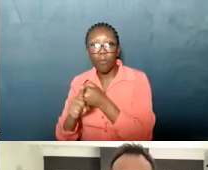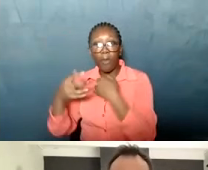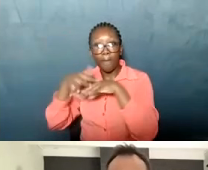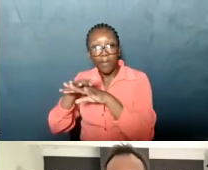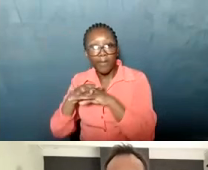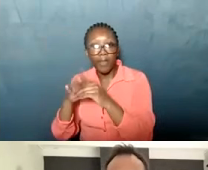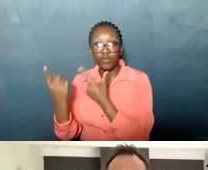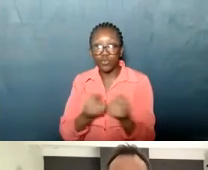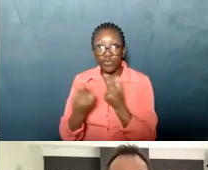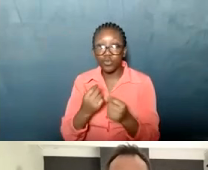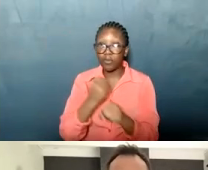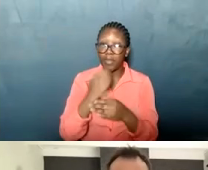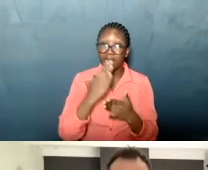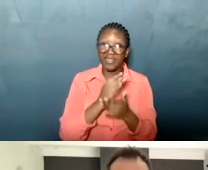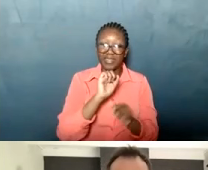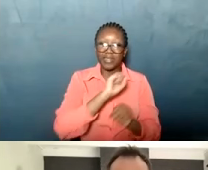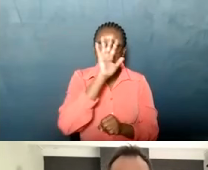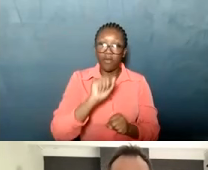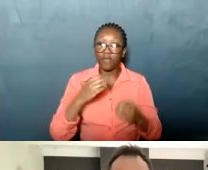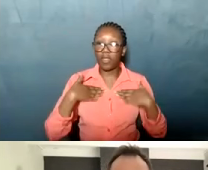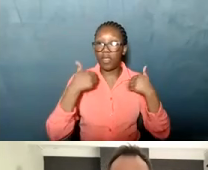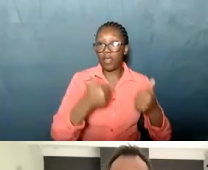within the South African healthcare system.